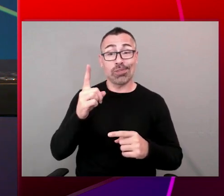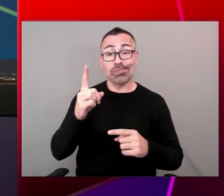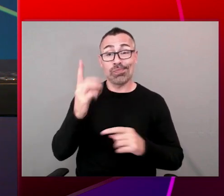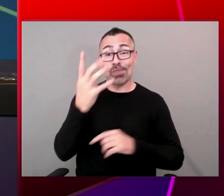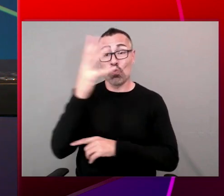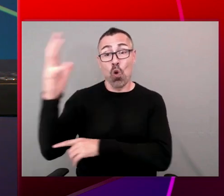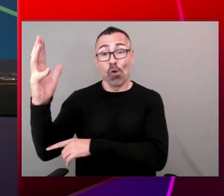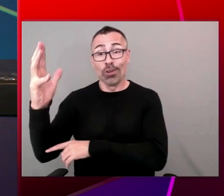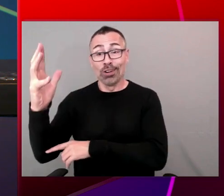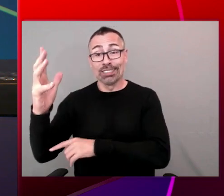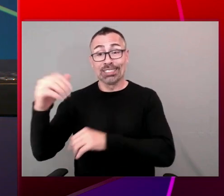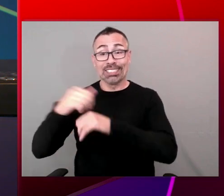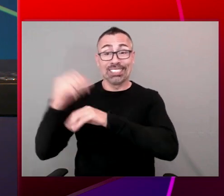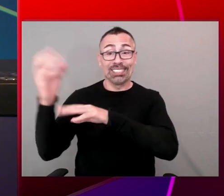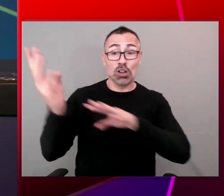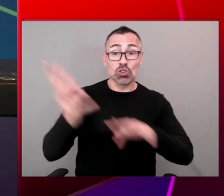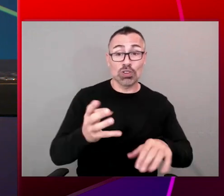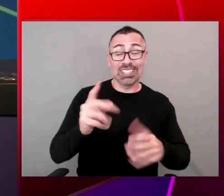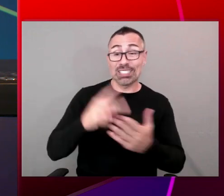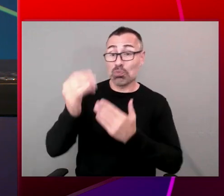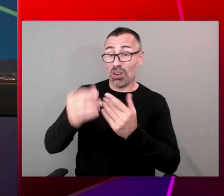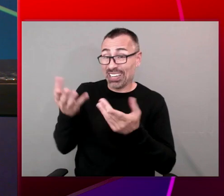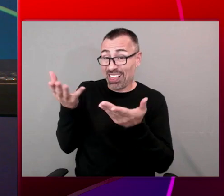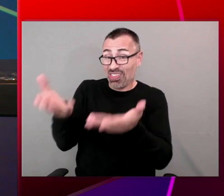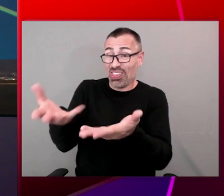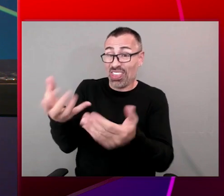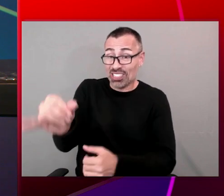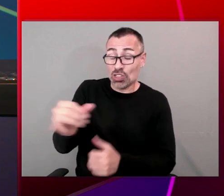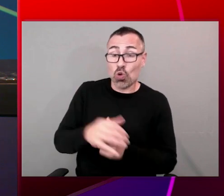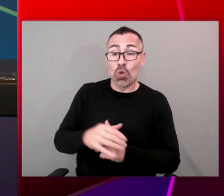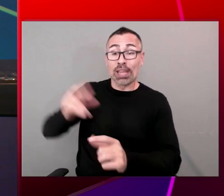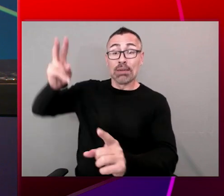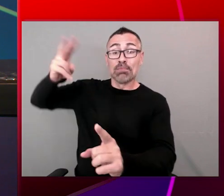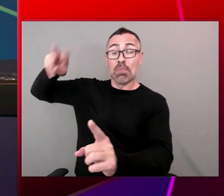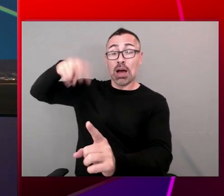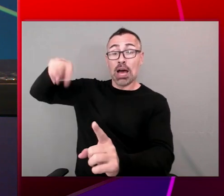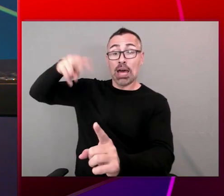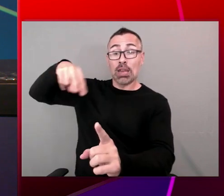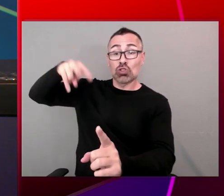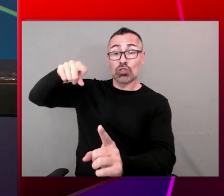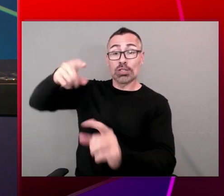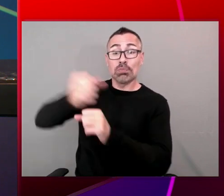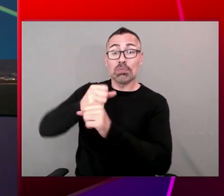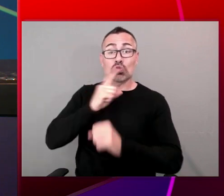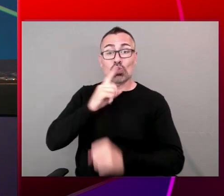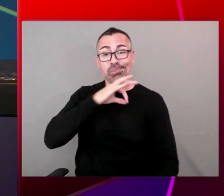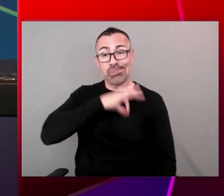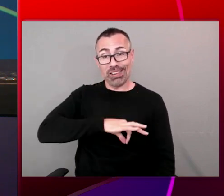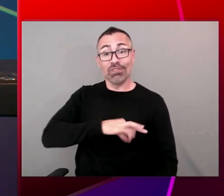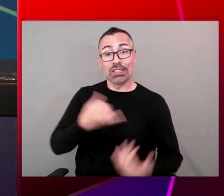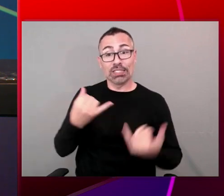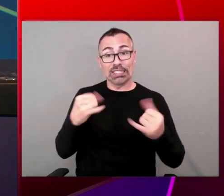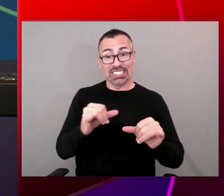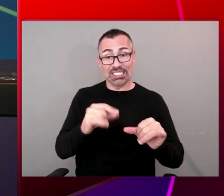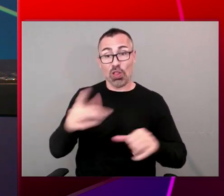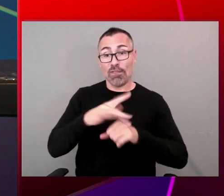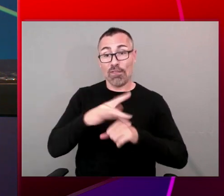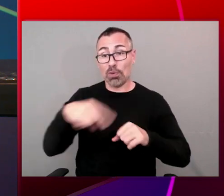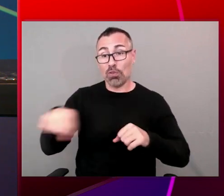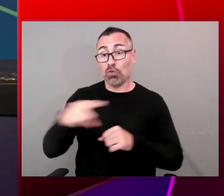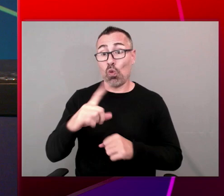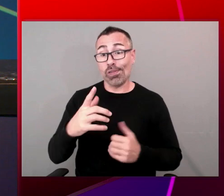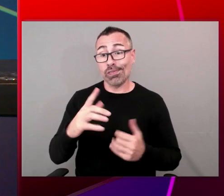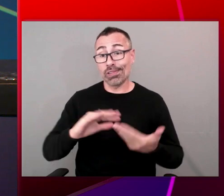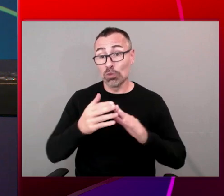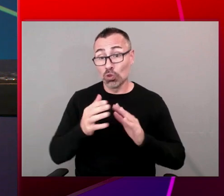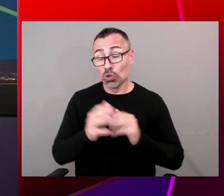the project is still there, that we can do remote monitoring to make sure it's still providing those benefits to the community? Or can we use technologies